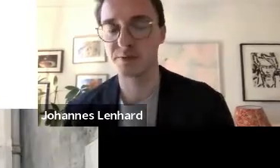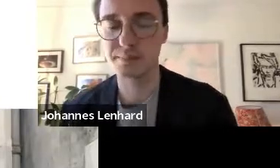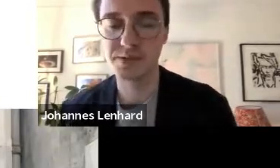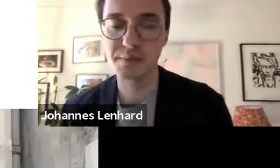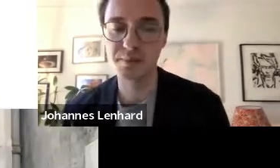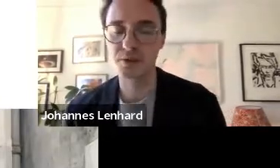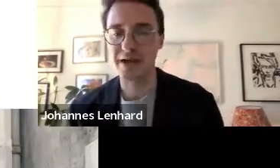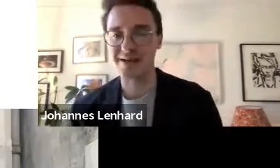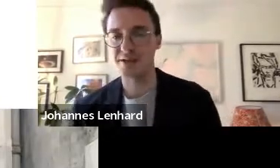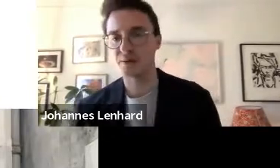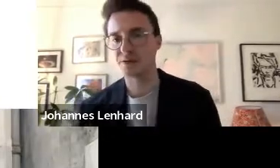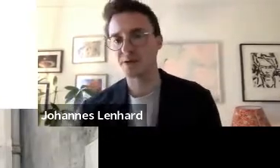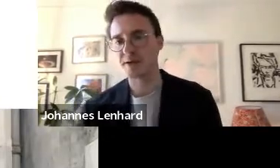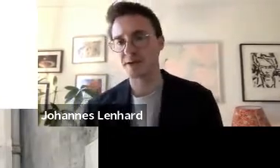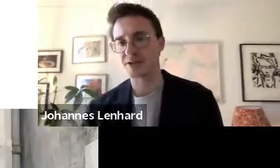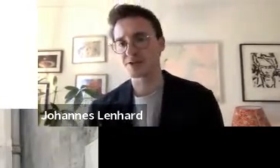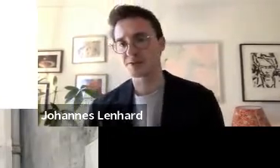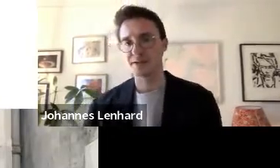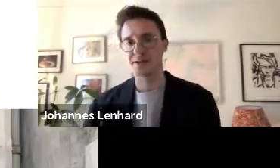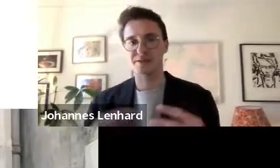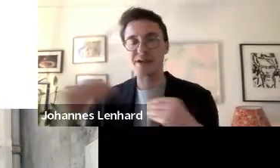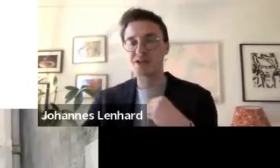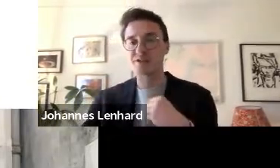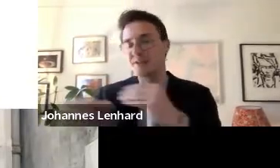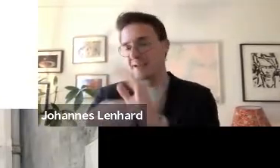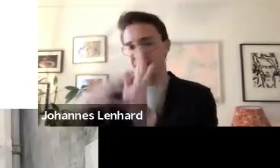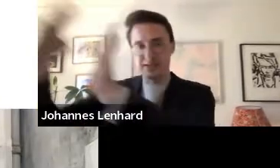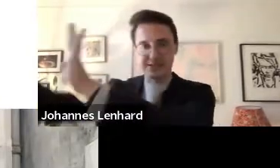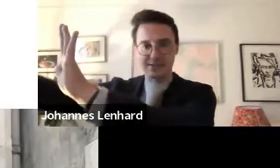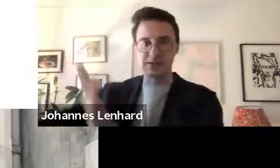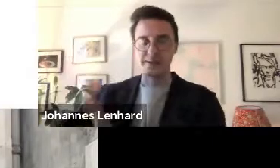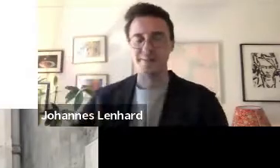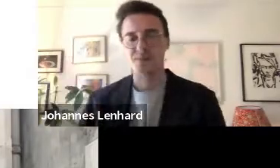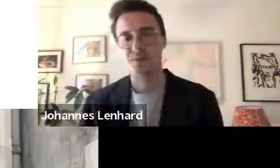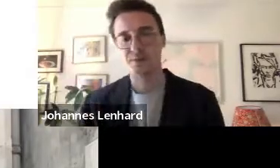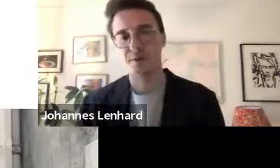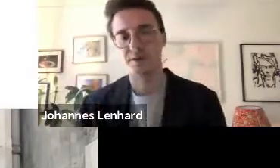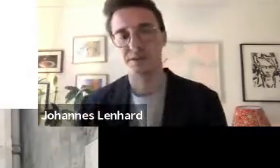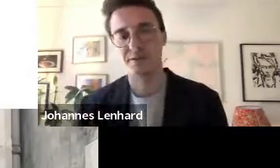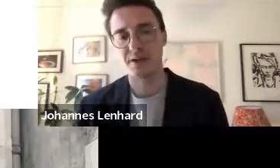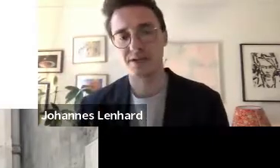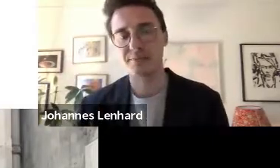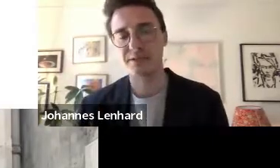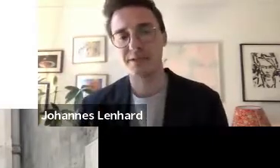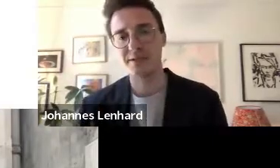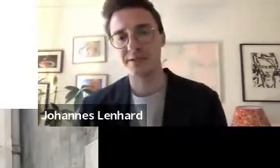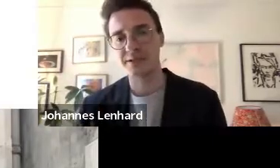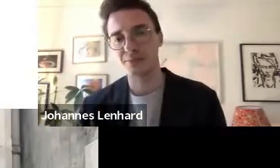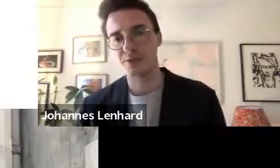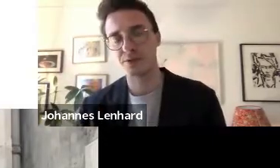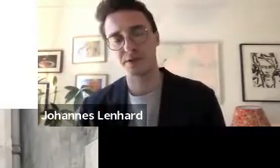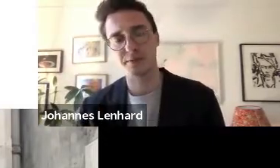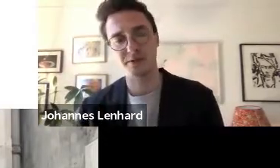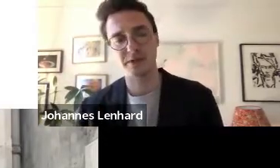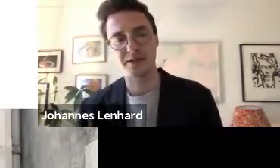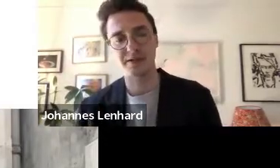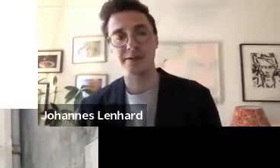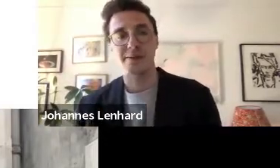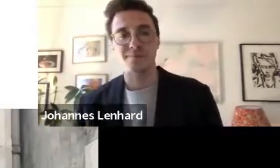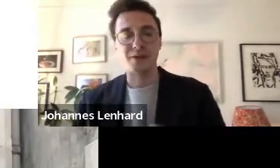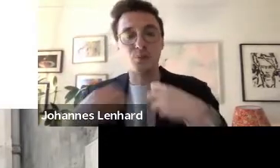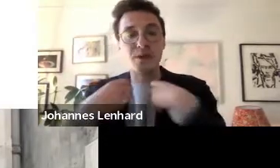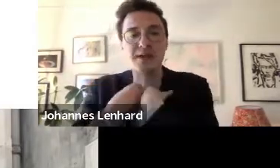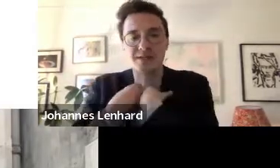what some people call anti-homeless architecture. So the interventions, and that takes us to the policy direction immediately that we're talking about